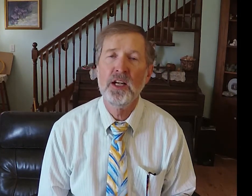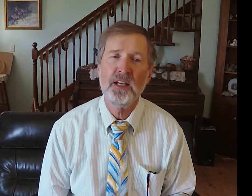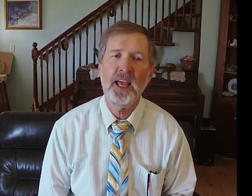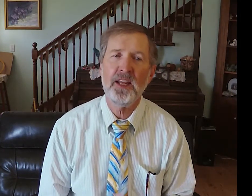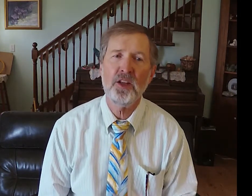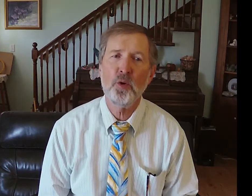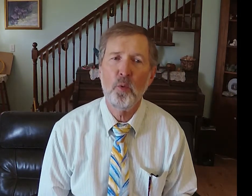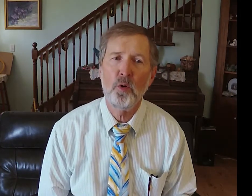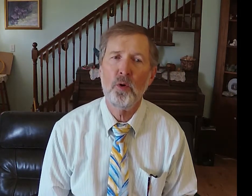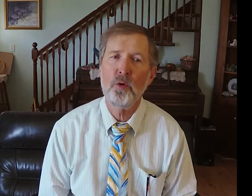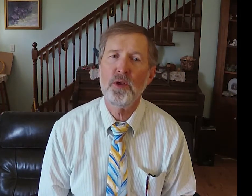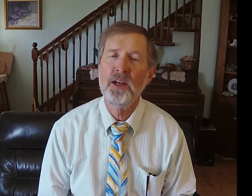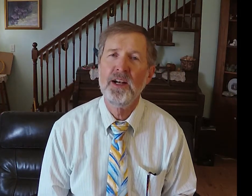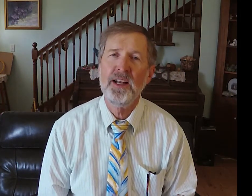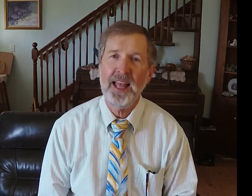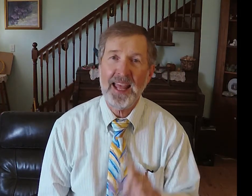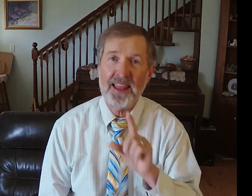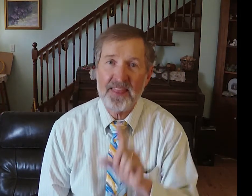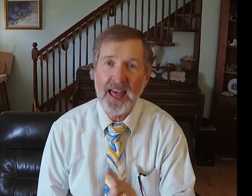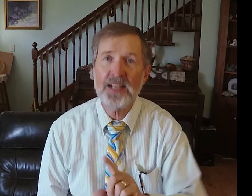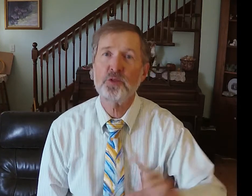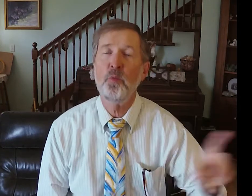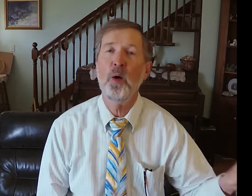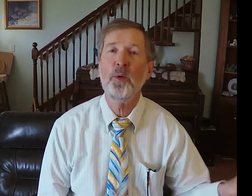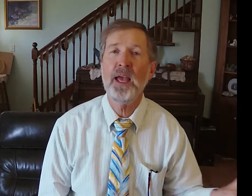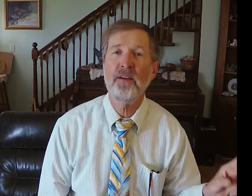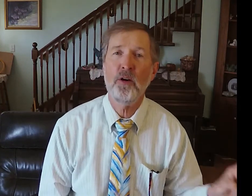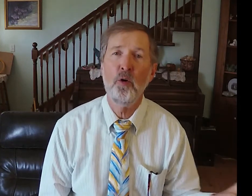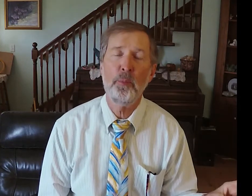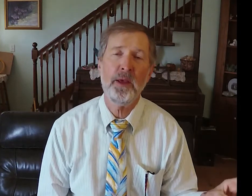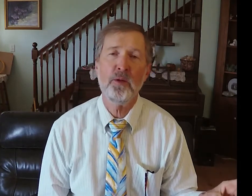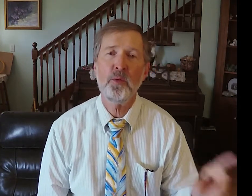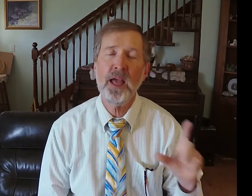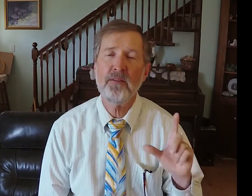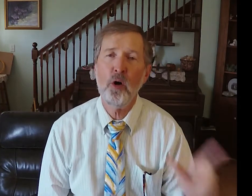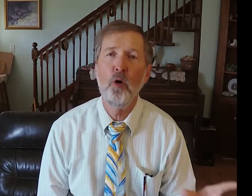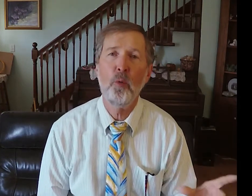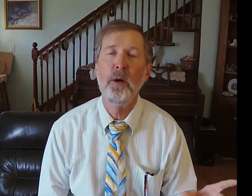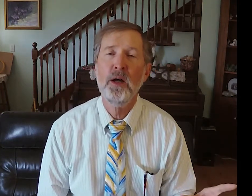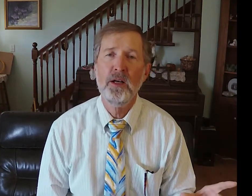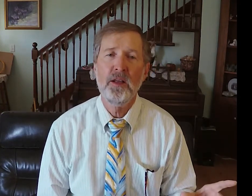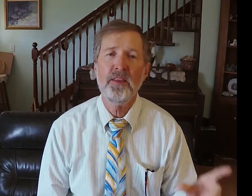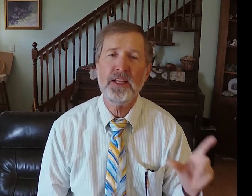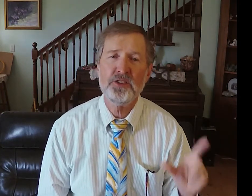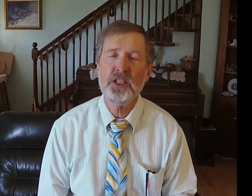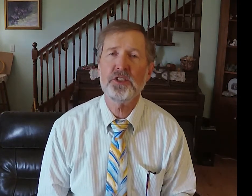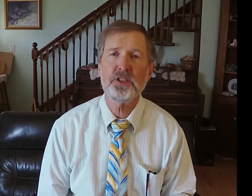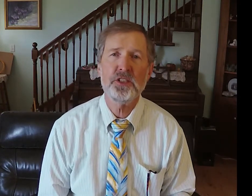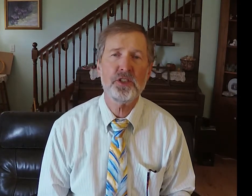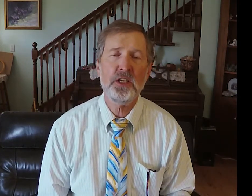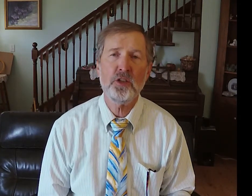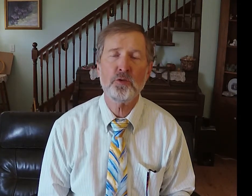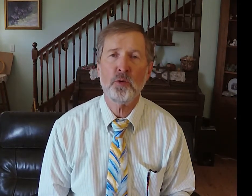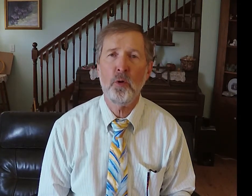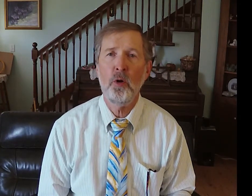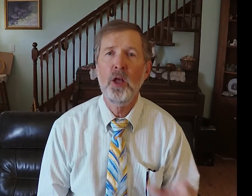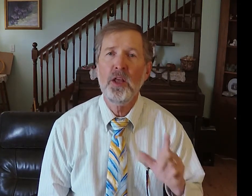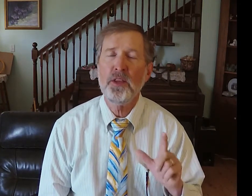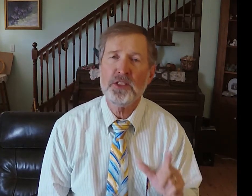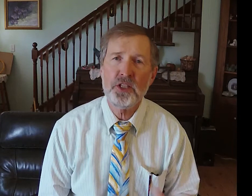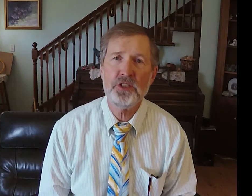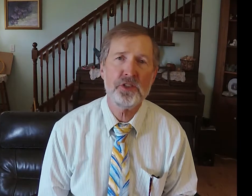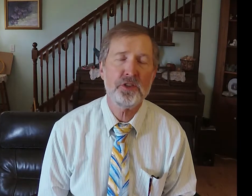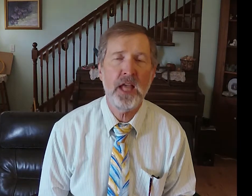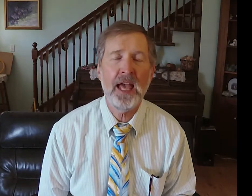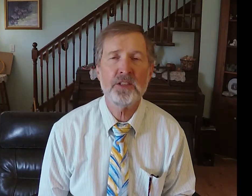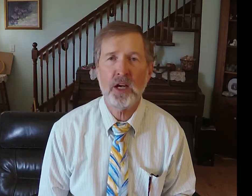church and in the world. And that's what we have hope in. We have hope that Jesus is in control,